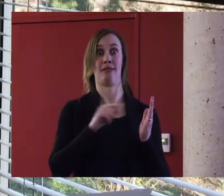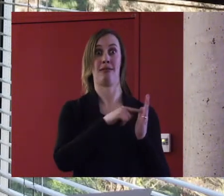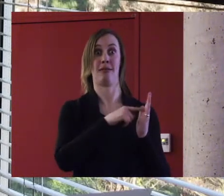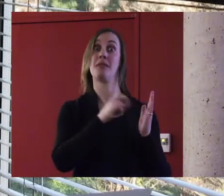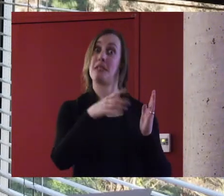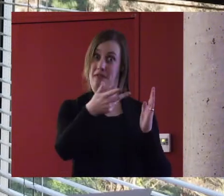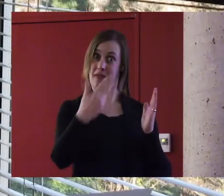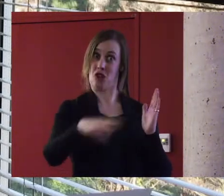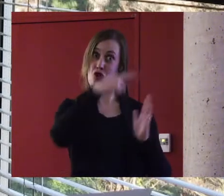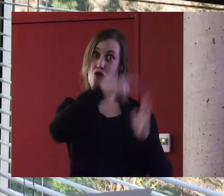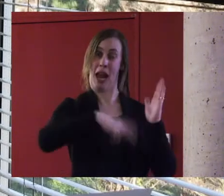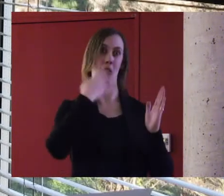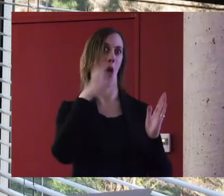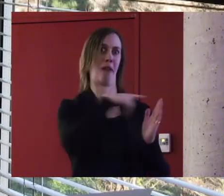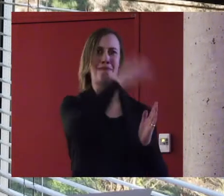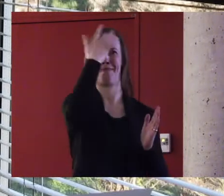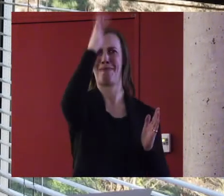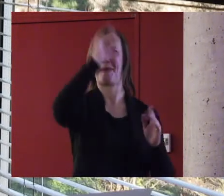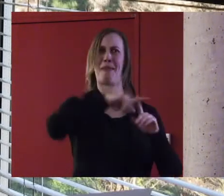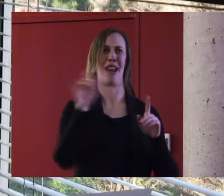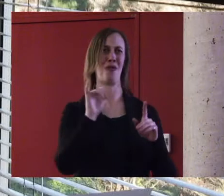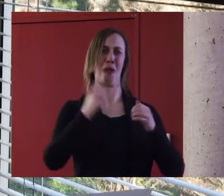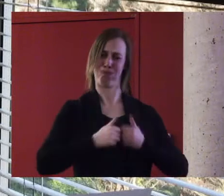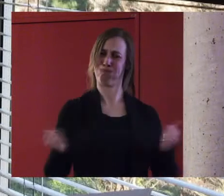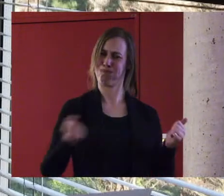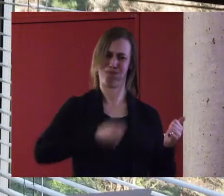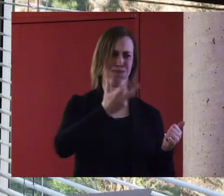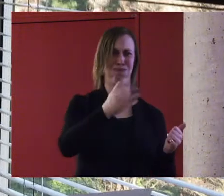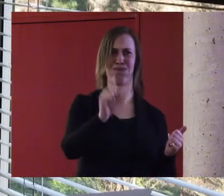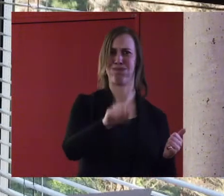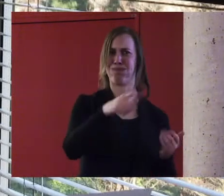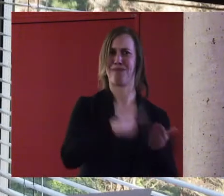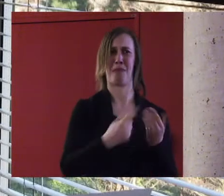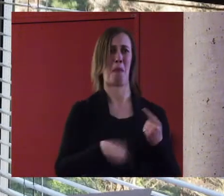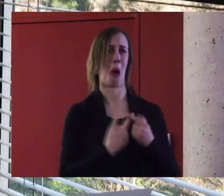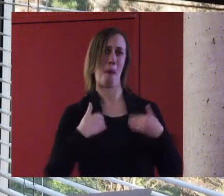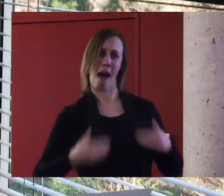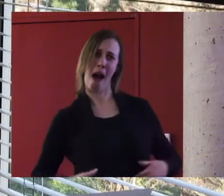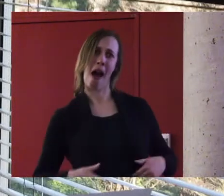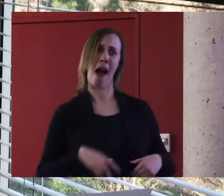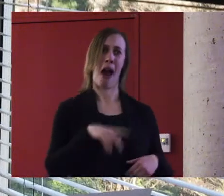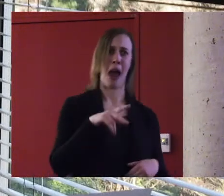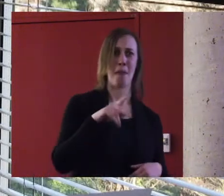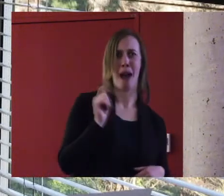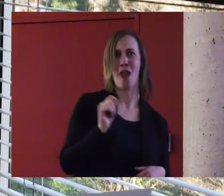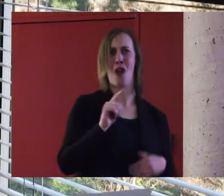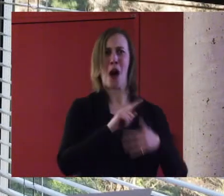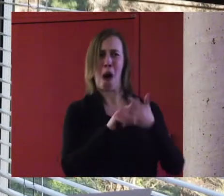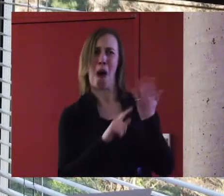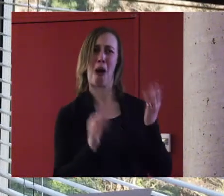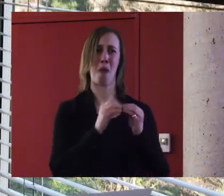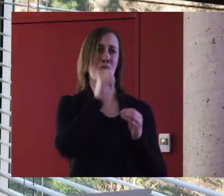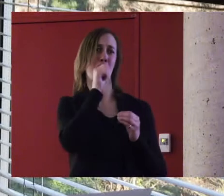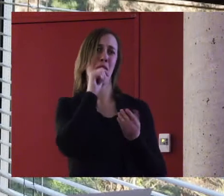speaks without shame or self-pity about bodily functions and malfunctions. Jen, and so many